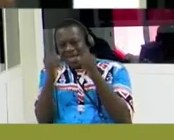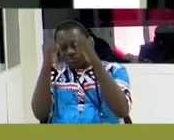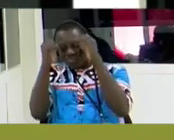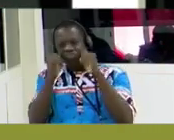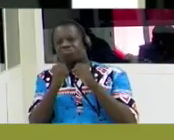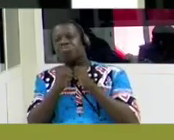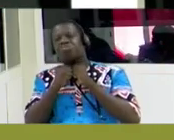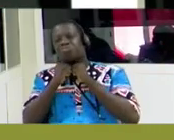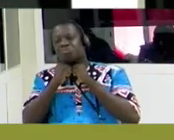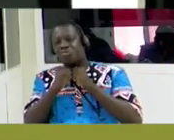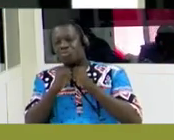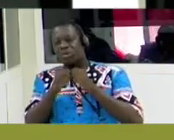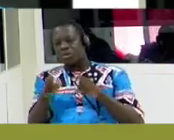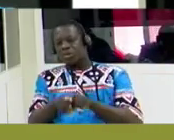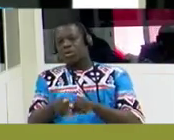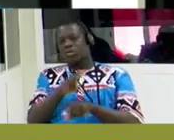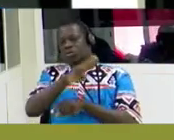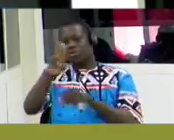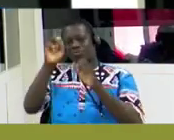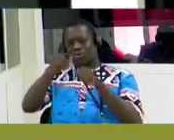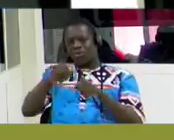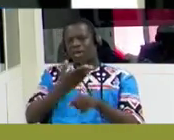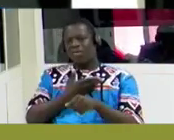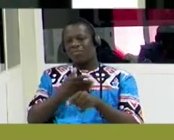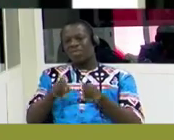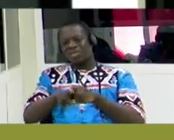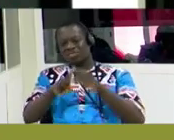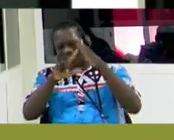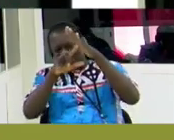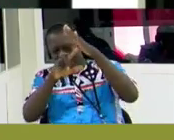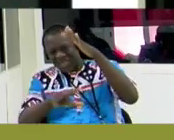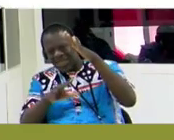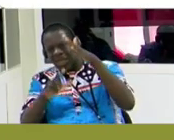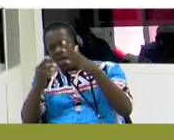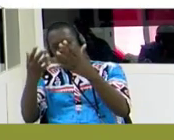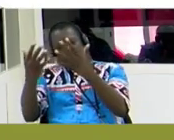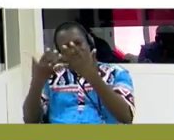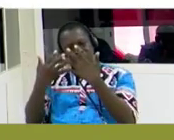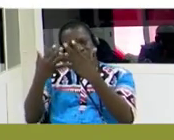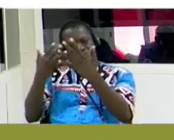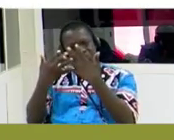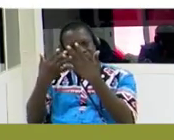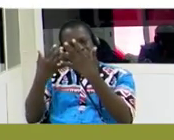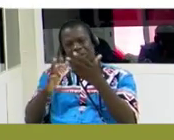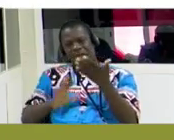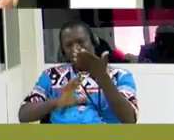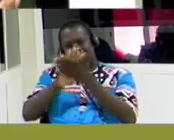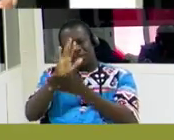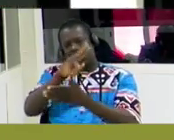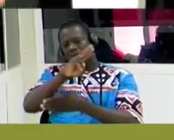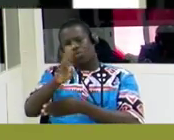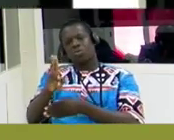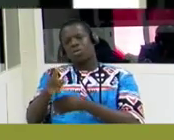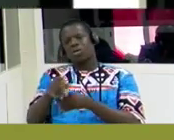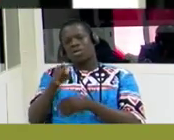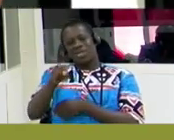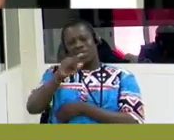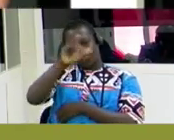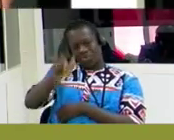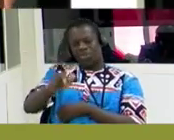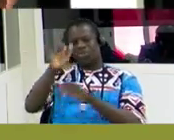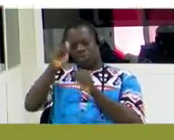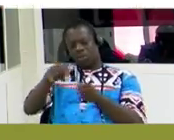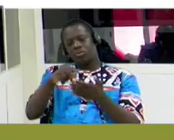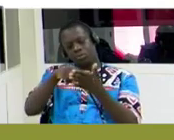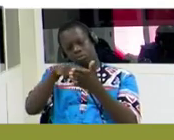tightening the grip, there would be less air going in. Yeah, less ventilation going in. And therefore, the person would be